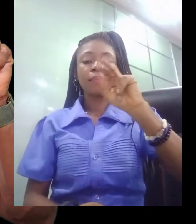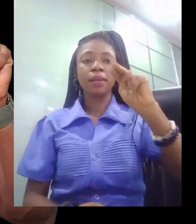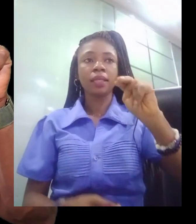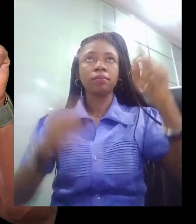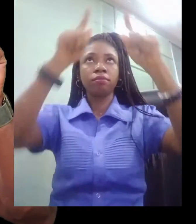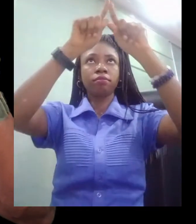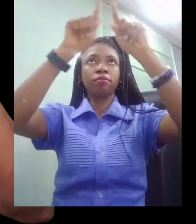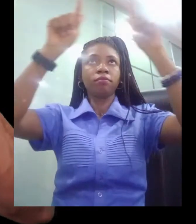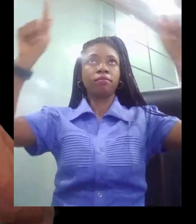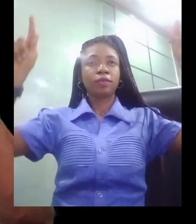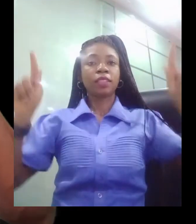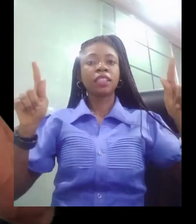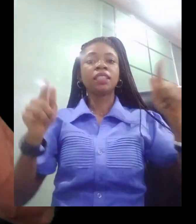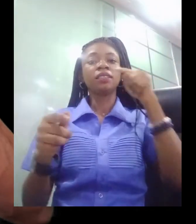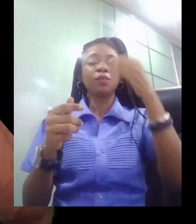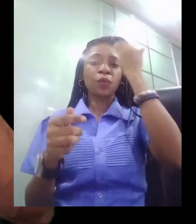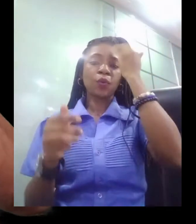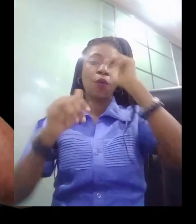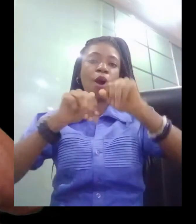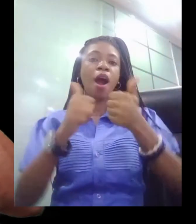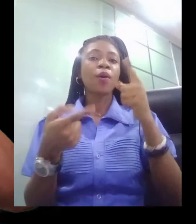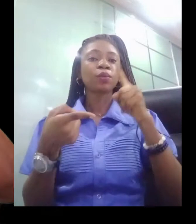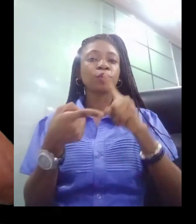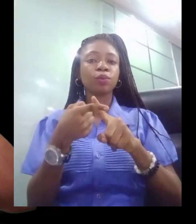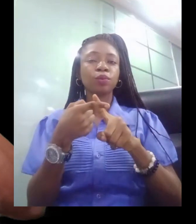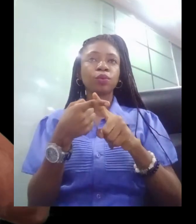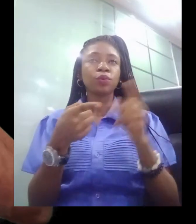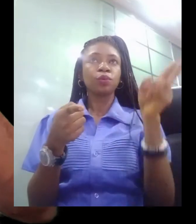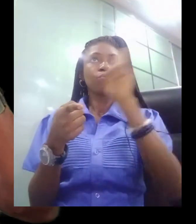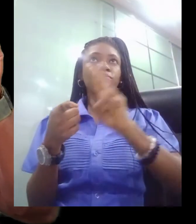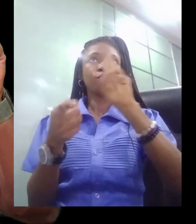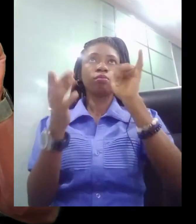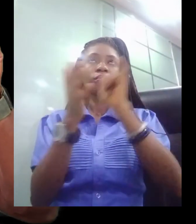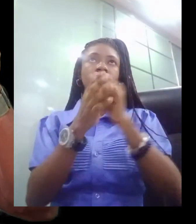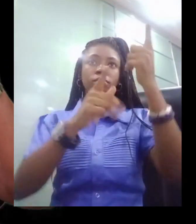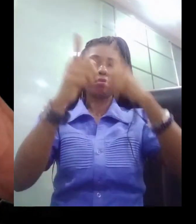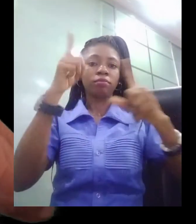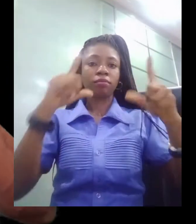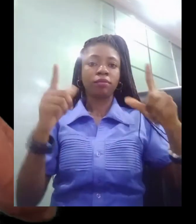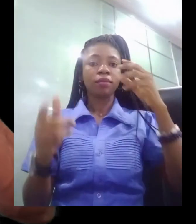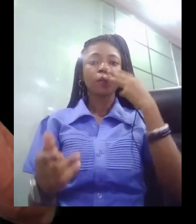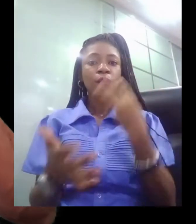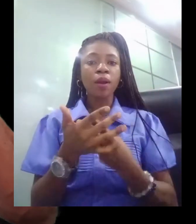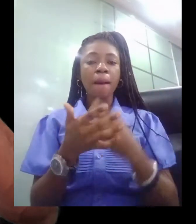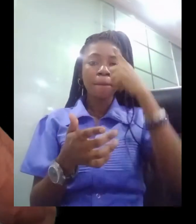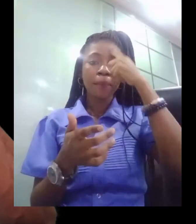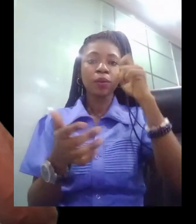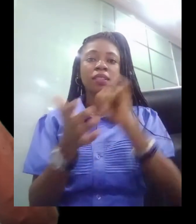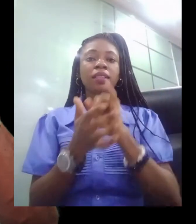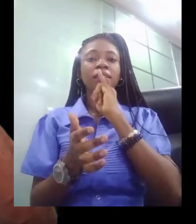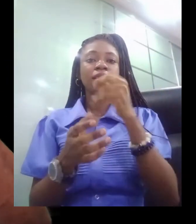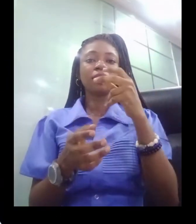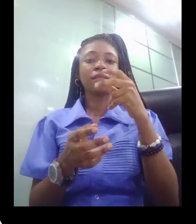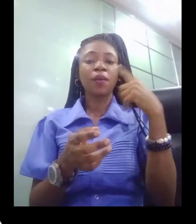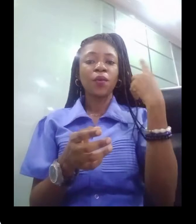space. She knows how to locate plane in the neutral space because that's where it belongs, that's where